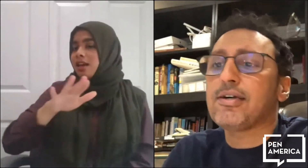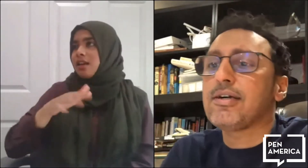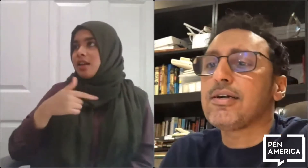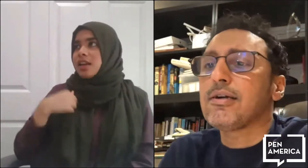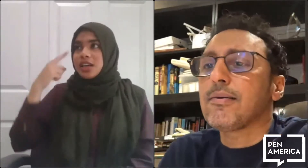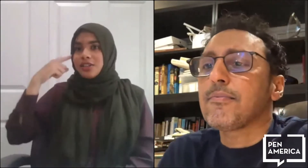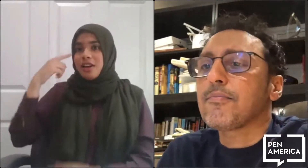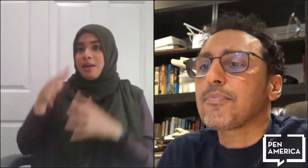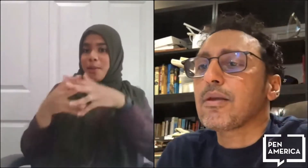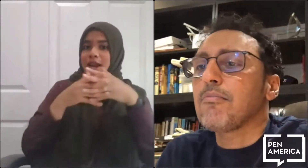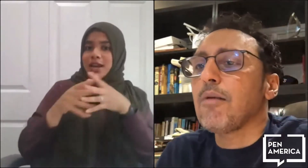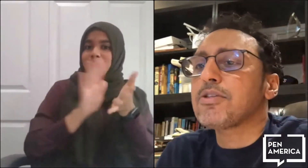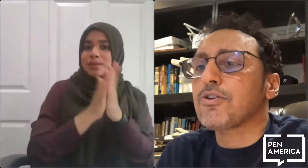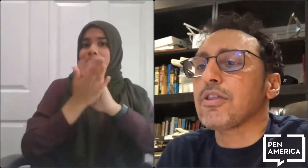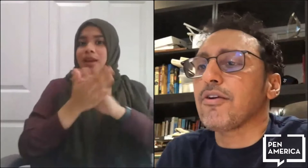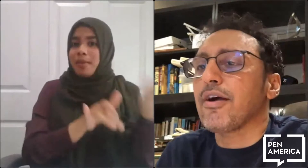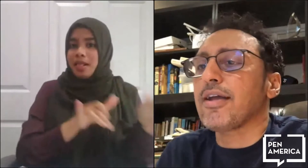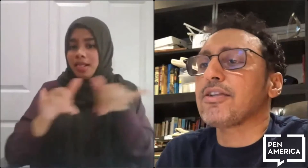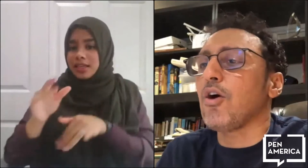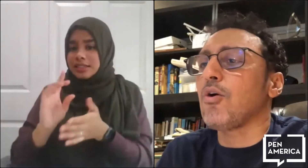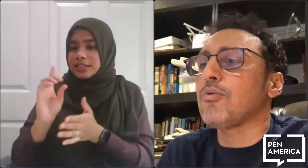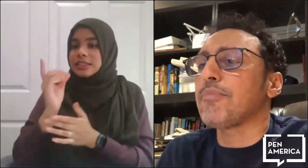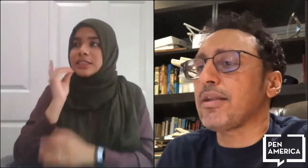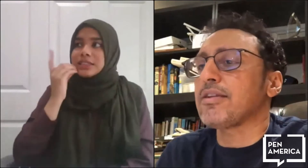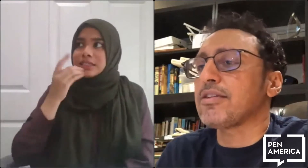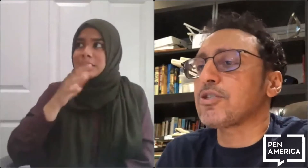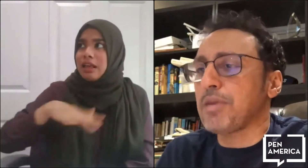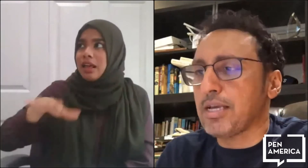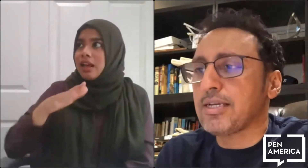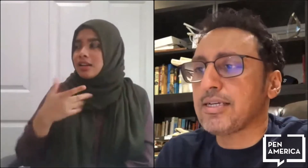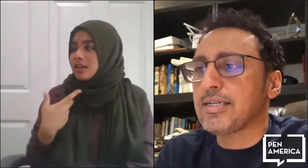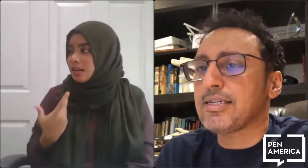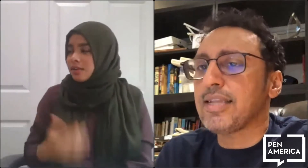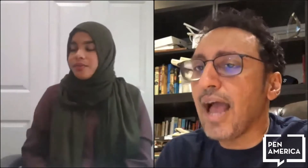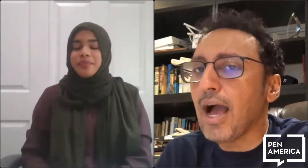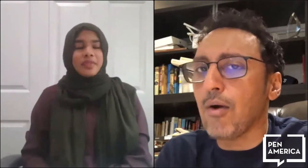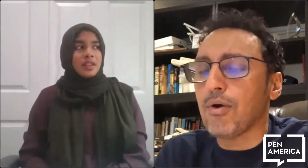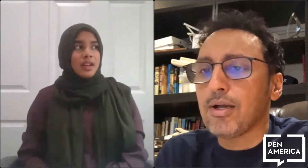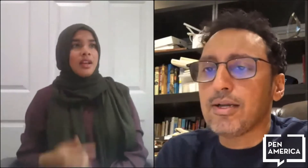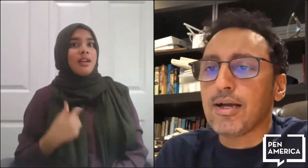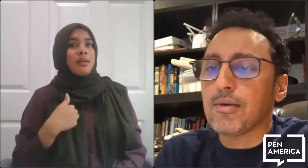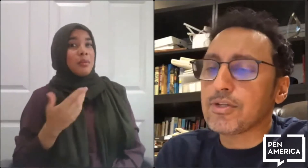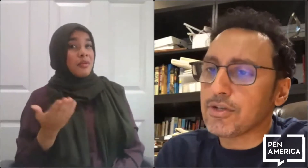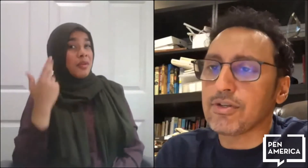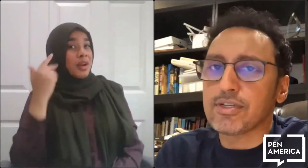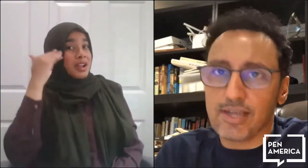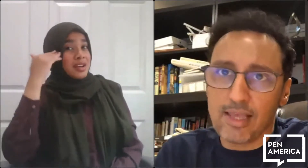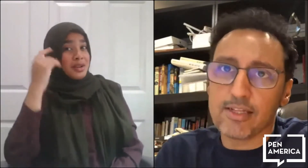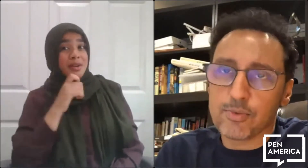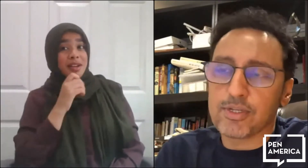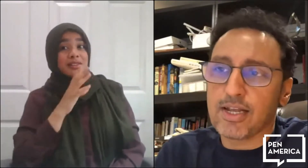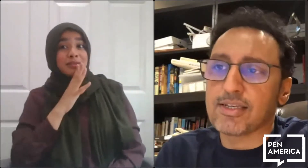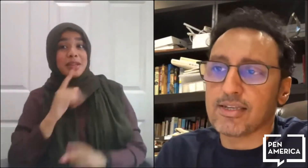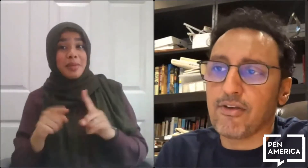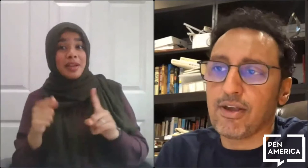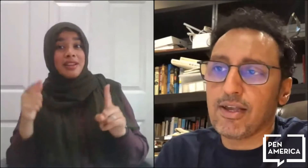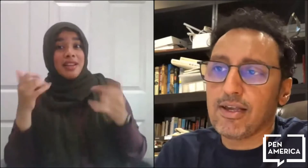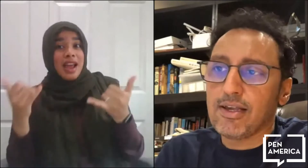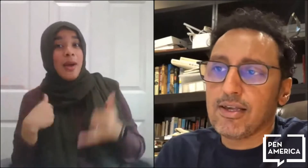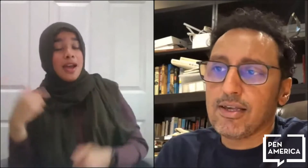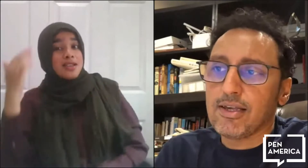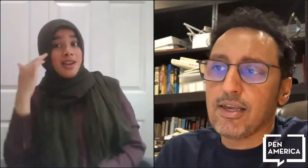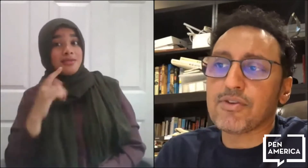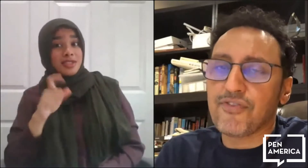park. Moments earlier, I hadn't known better than to speak. Now, I was certain silence was